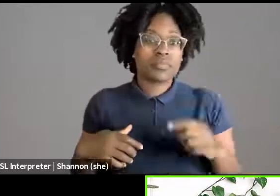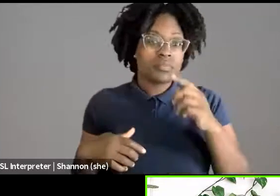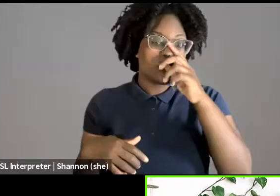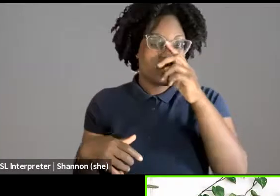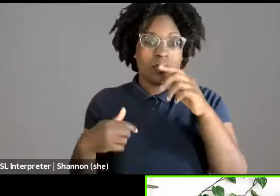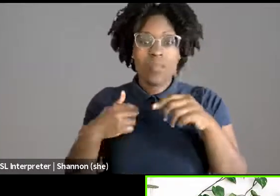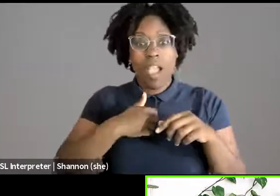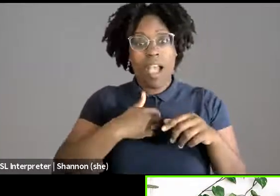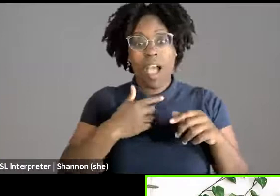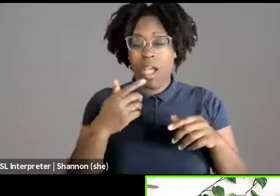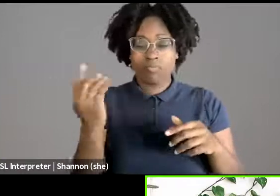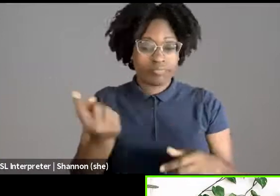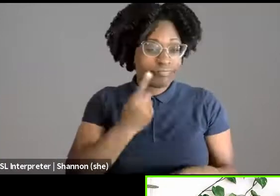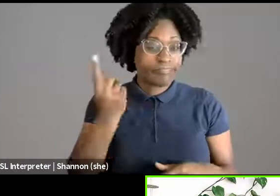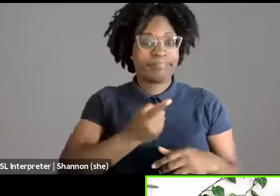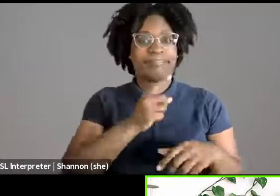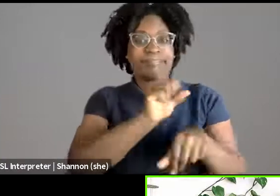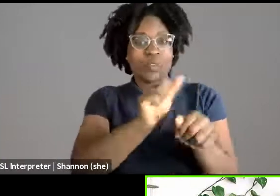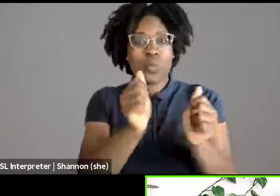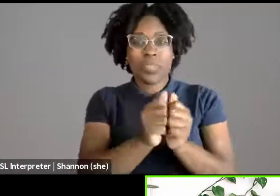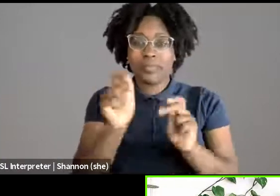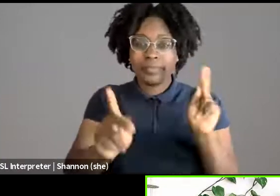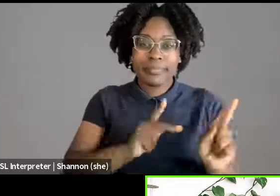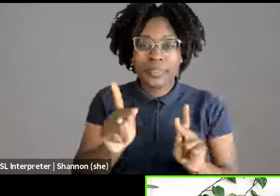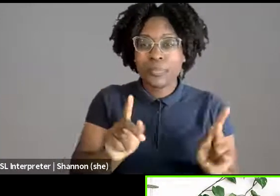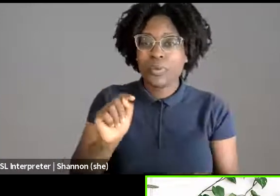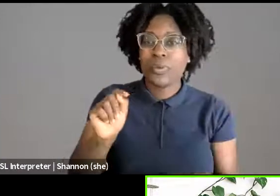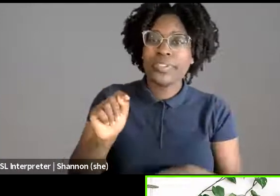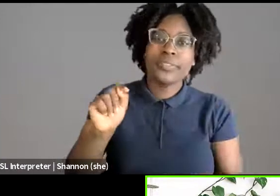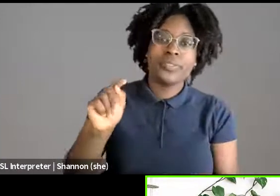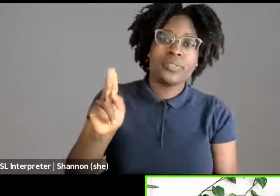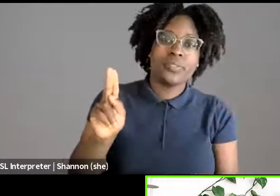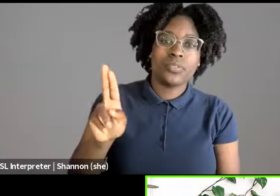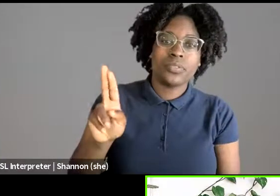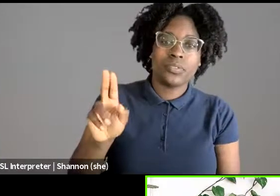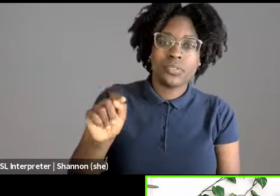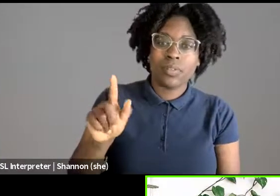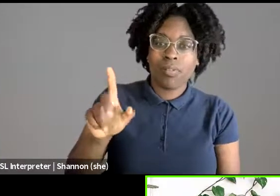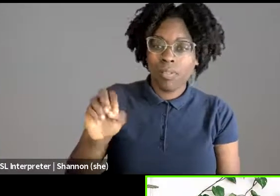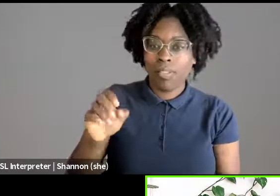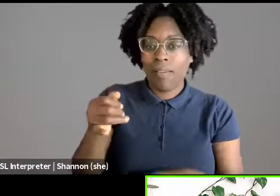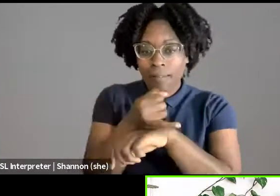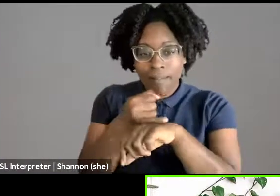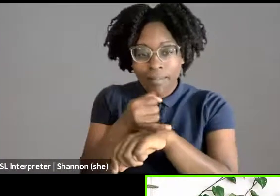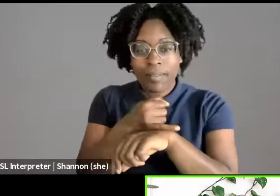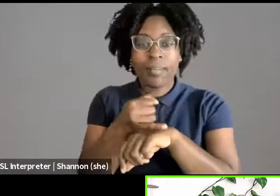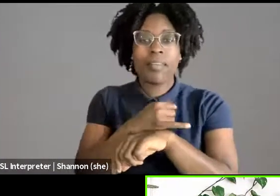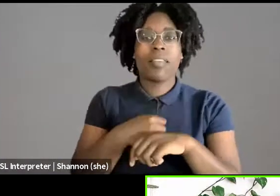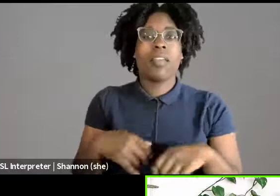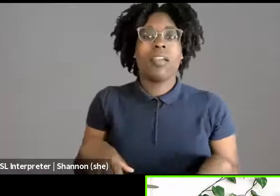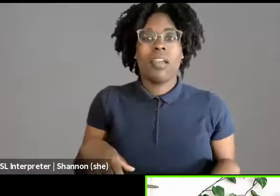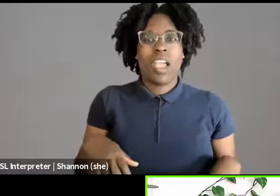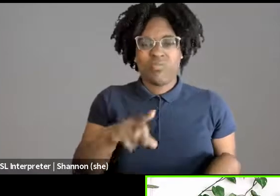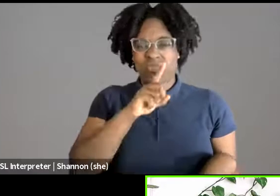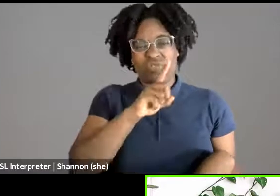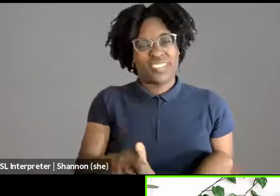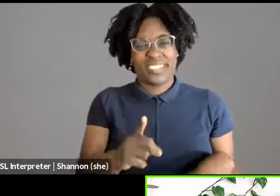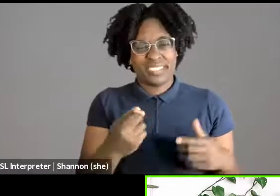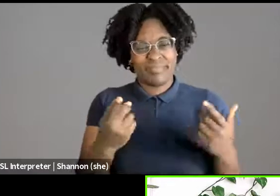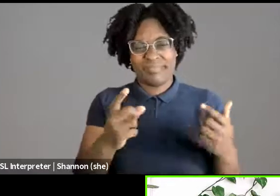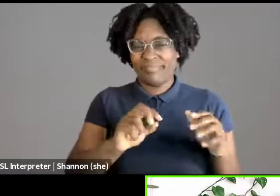broadly. And so if you know of Indigenous identified folks and women, we'd love to meet with them, connect with